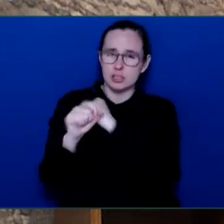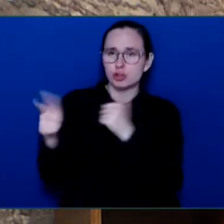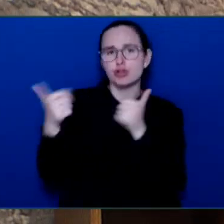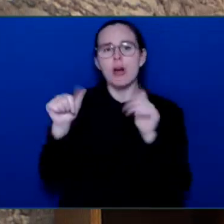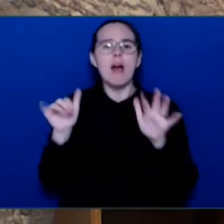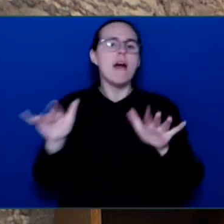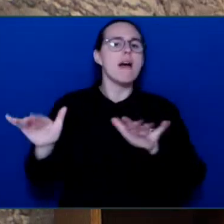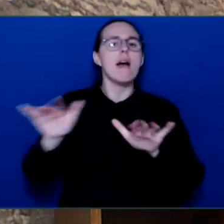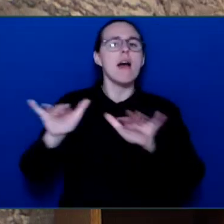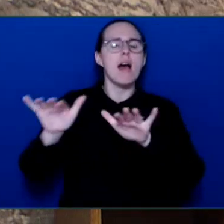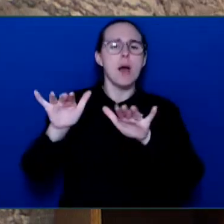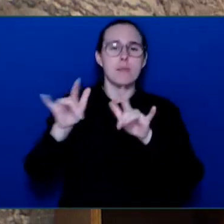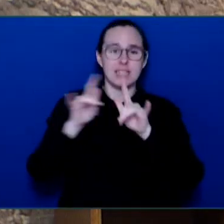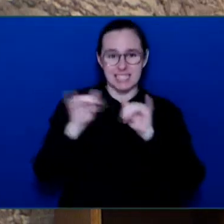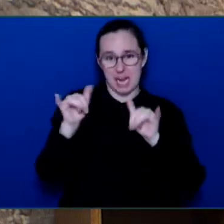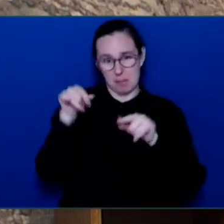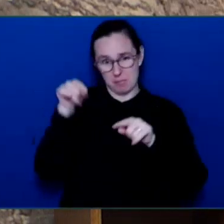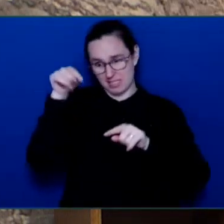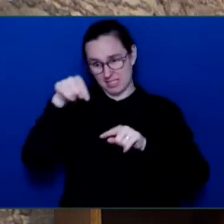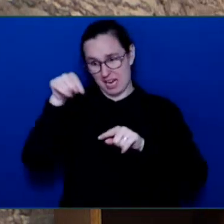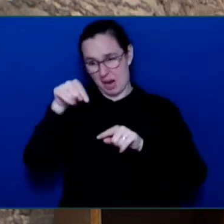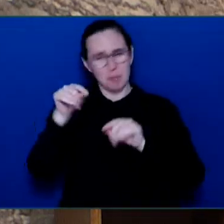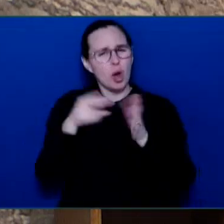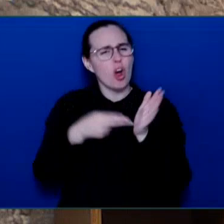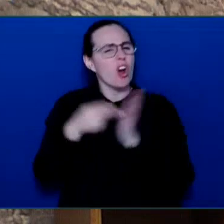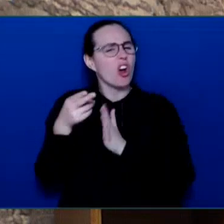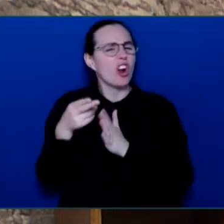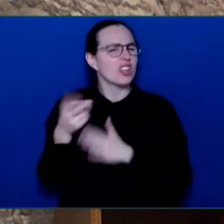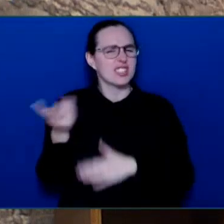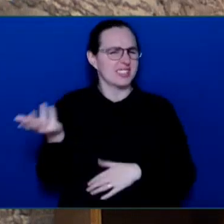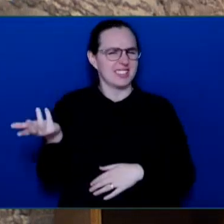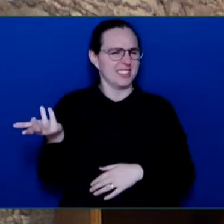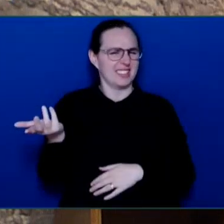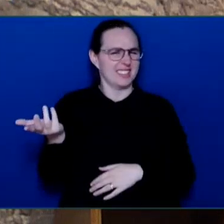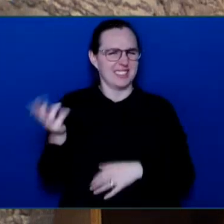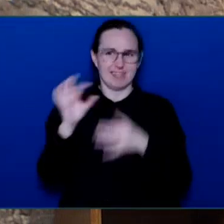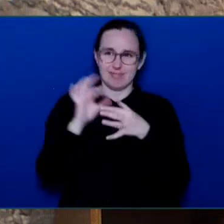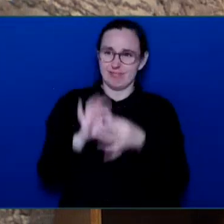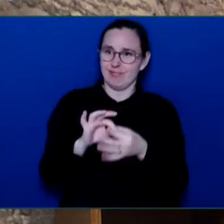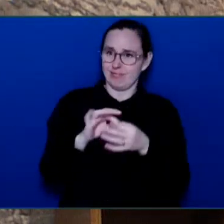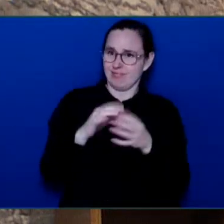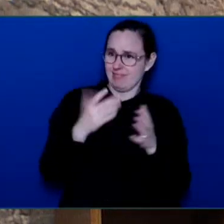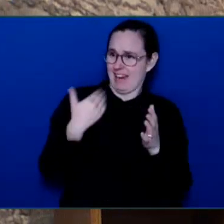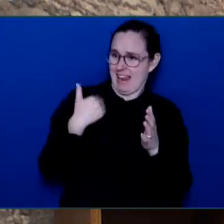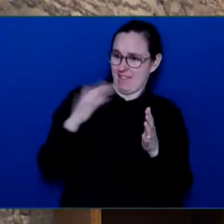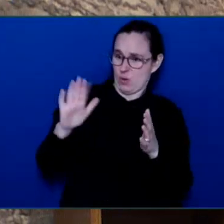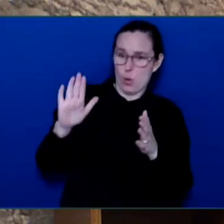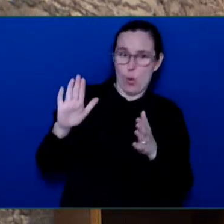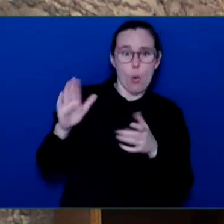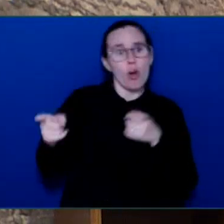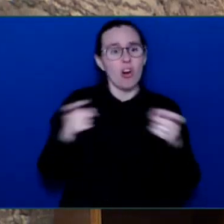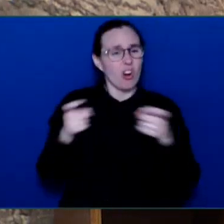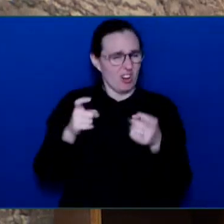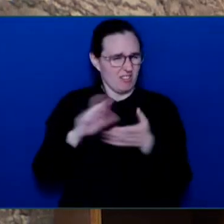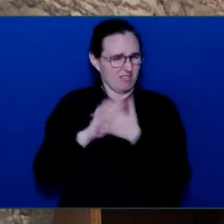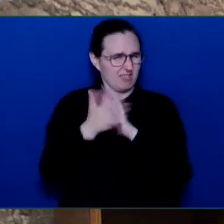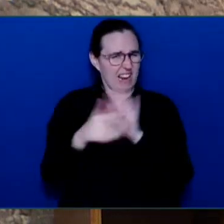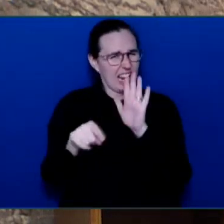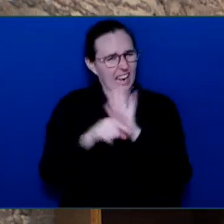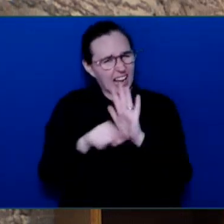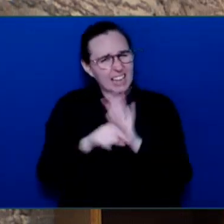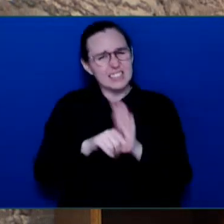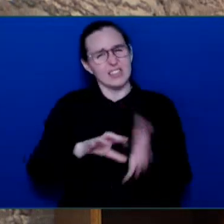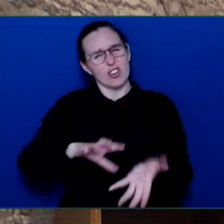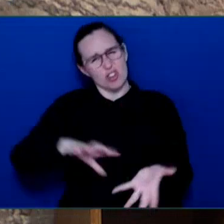negative impacts of Cost BC on family incomes and private sector jobs in every corner of British Columbia?